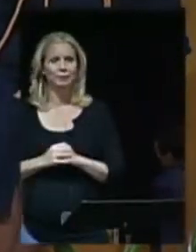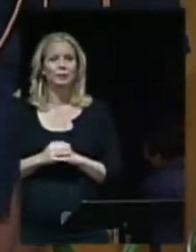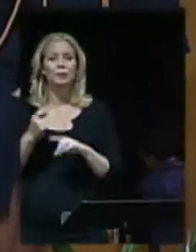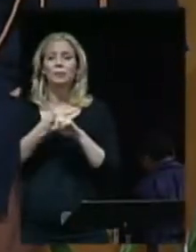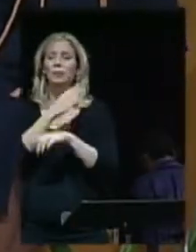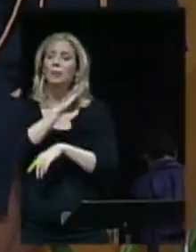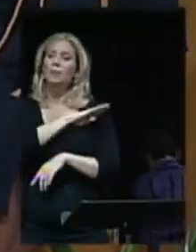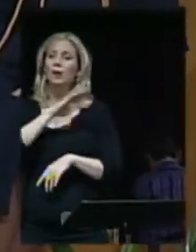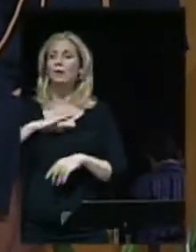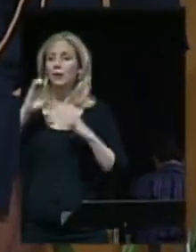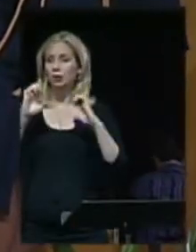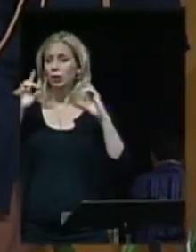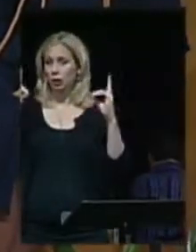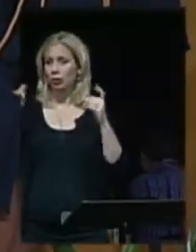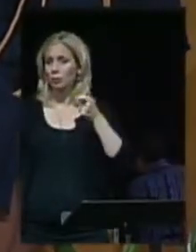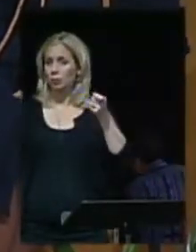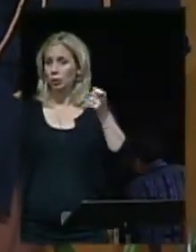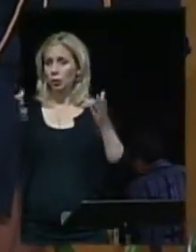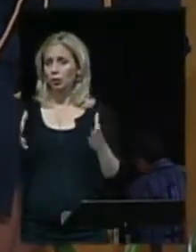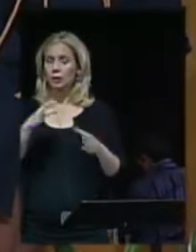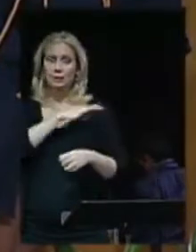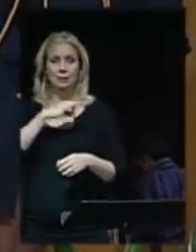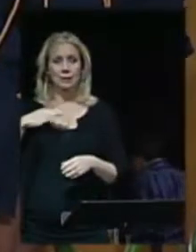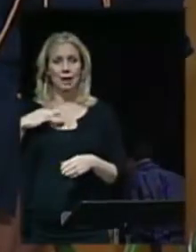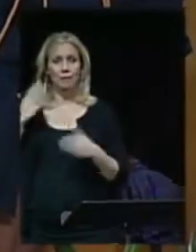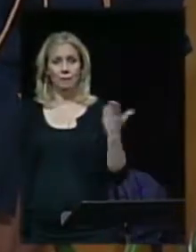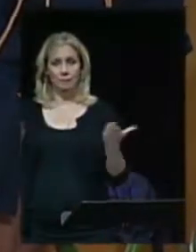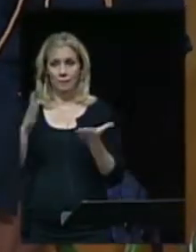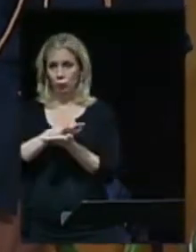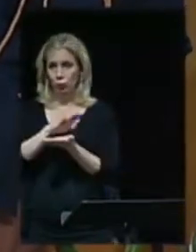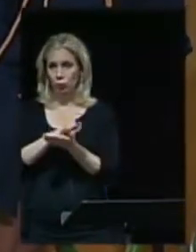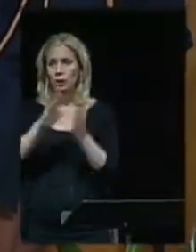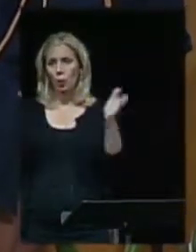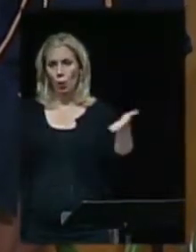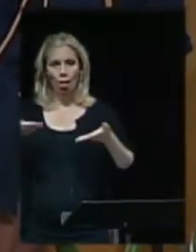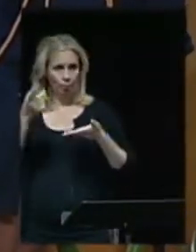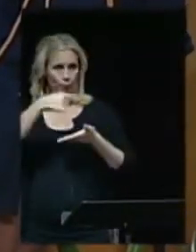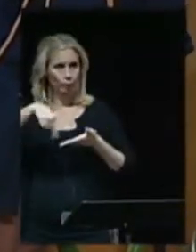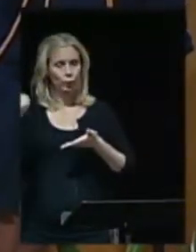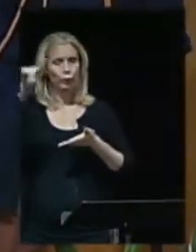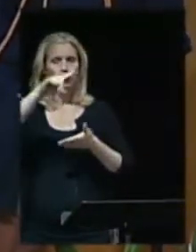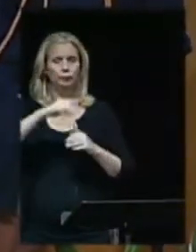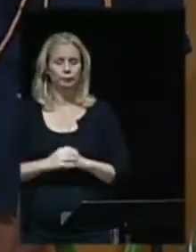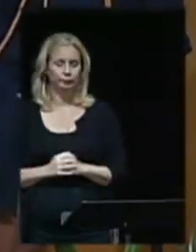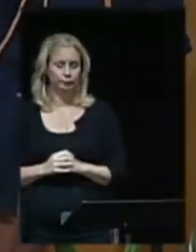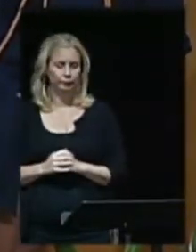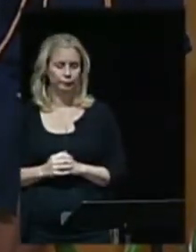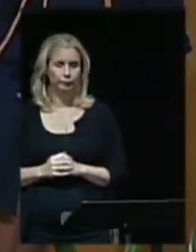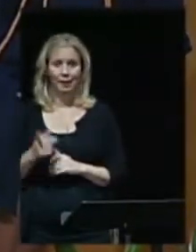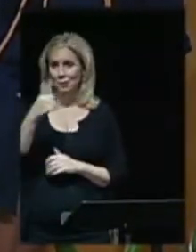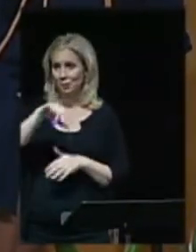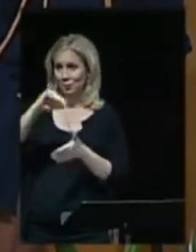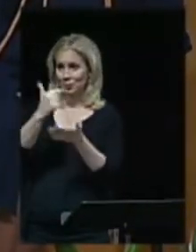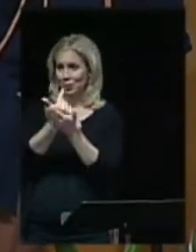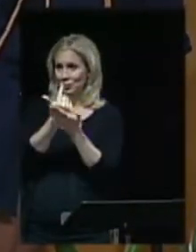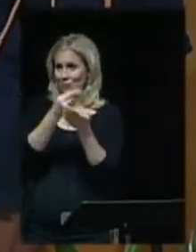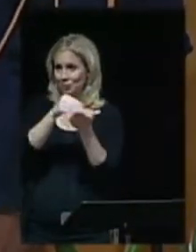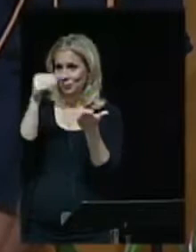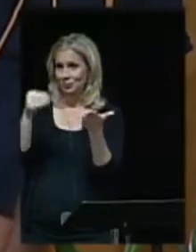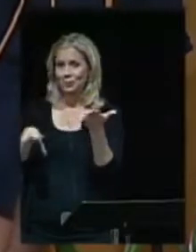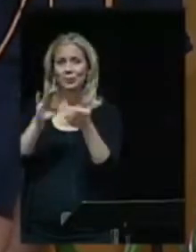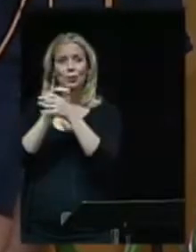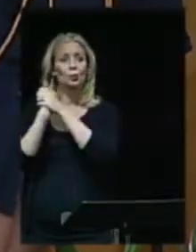Board of Education, Administration, and staff of the Fargo Public Schools, once again, I do welcome you. To the graduates, congratulations